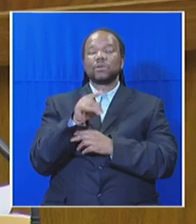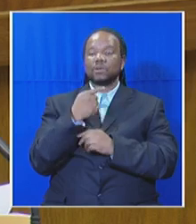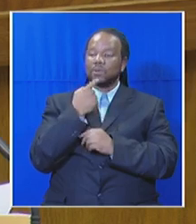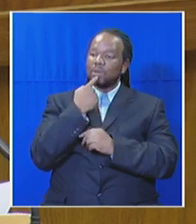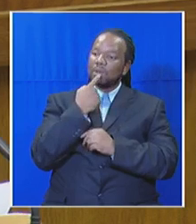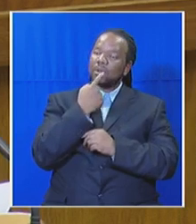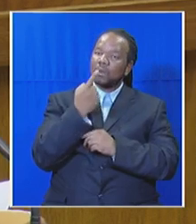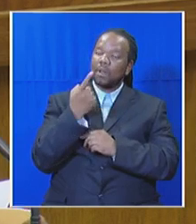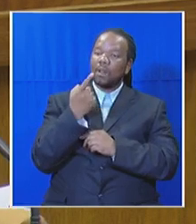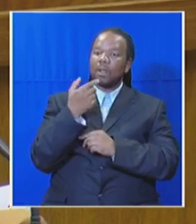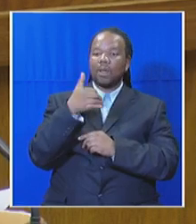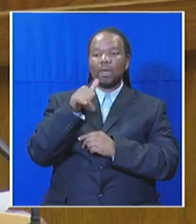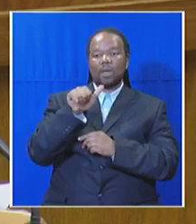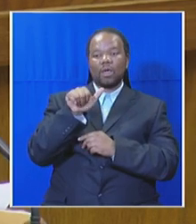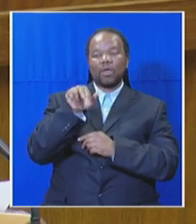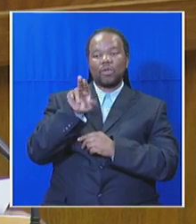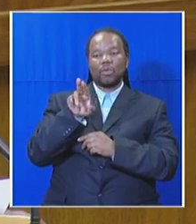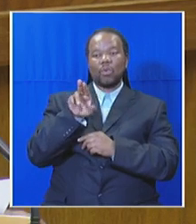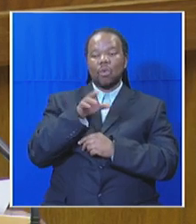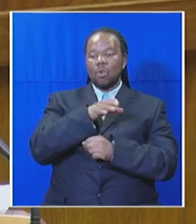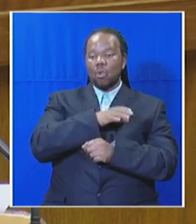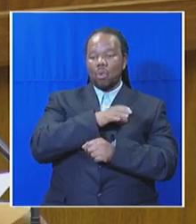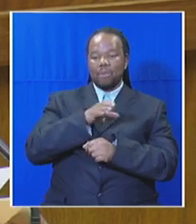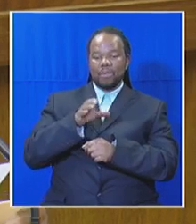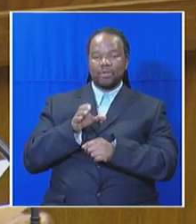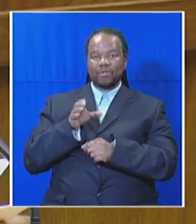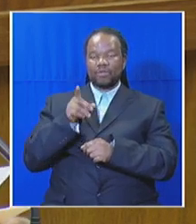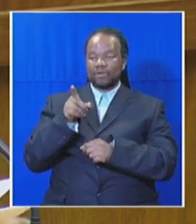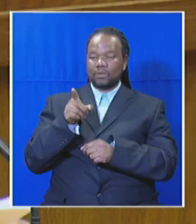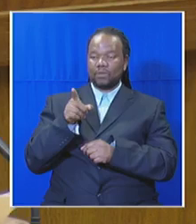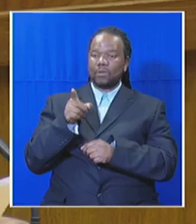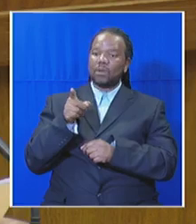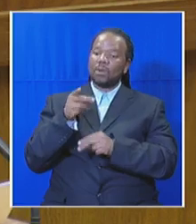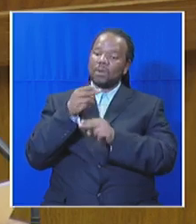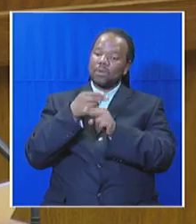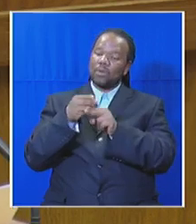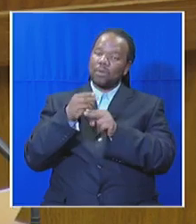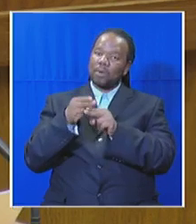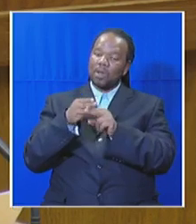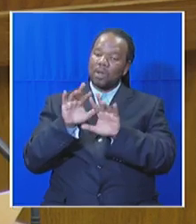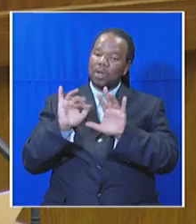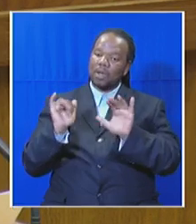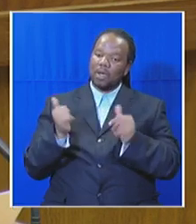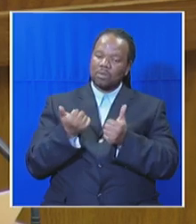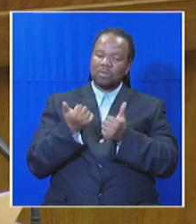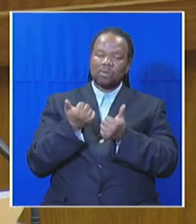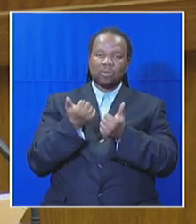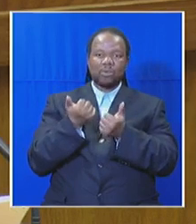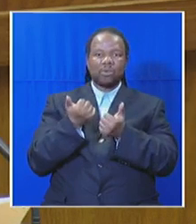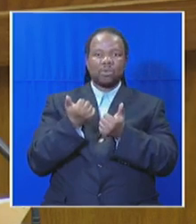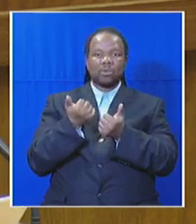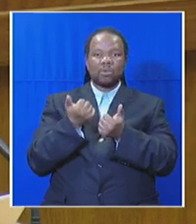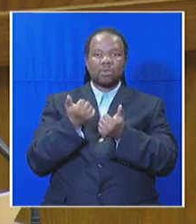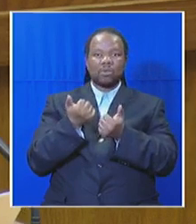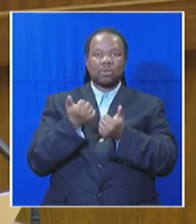Commission to explore and prepare concrete actions in the